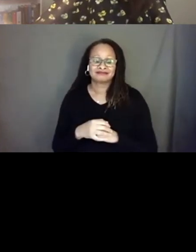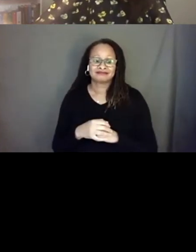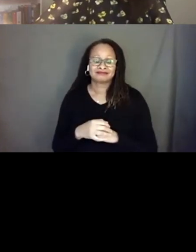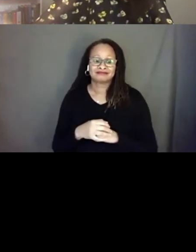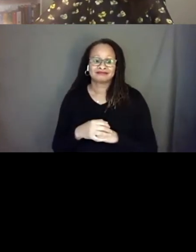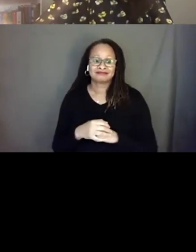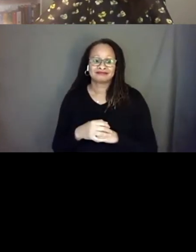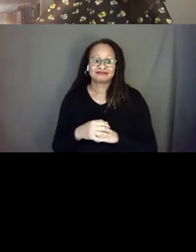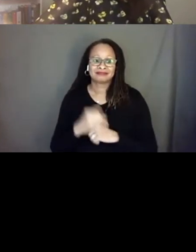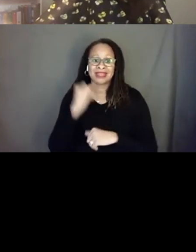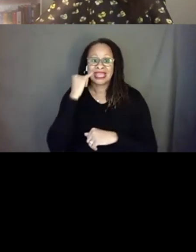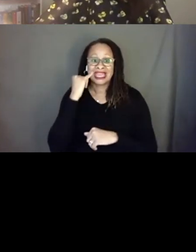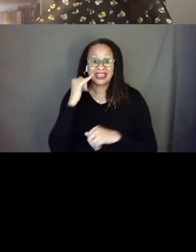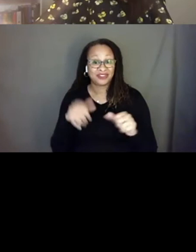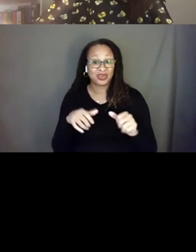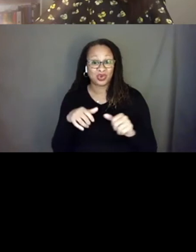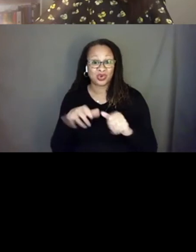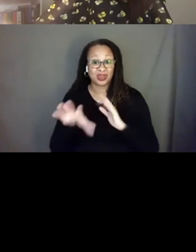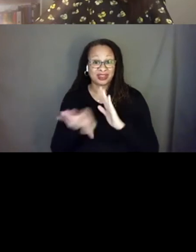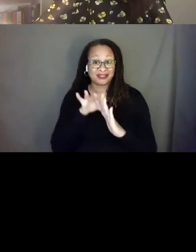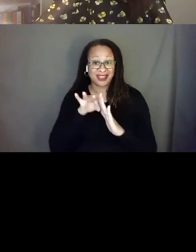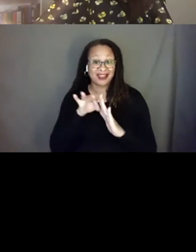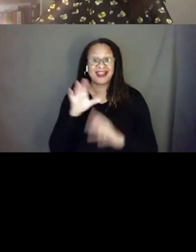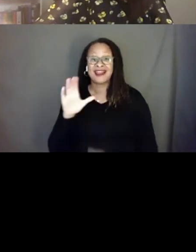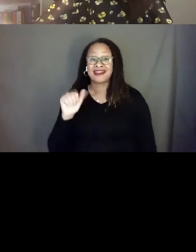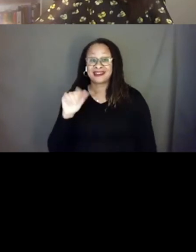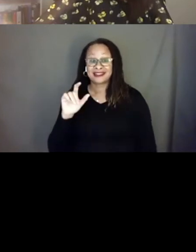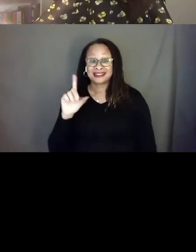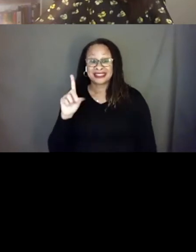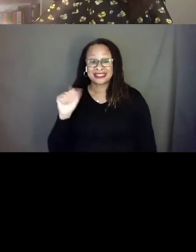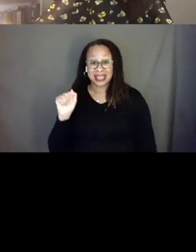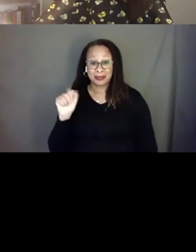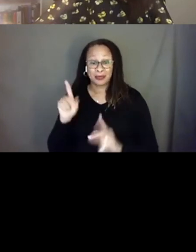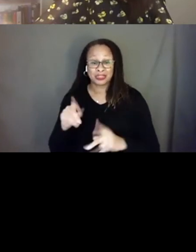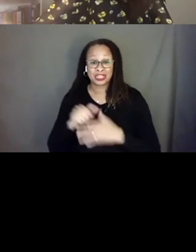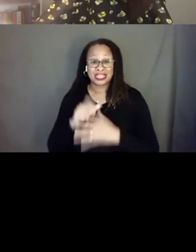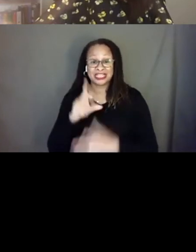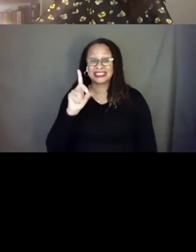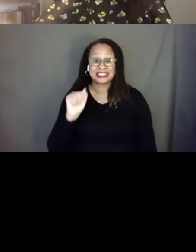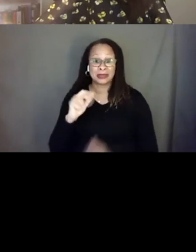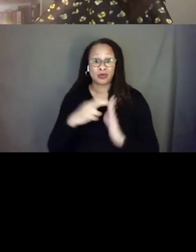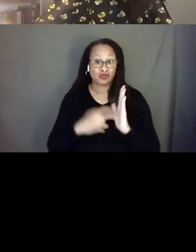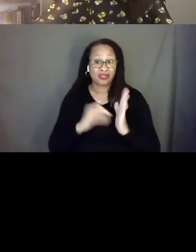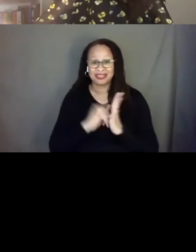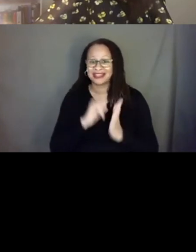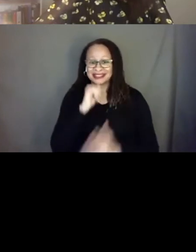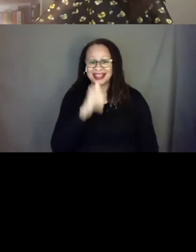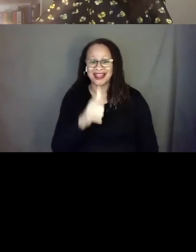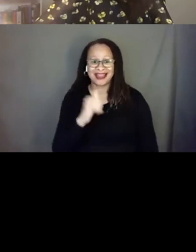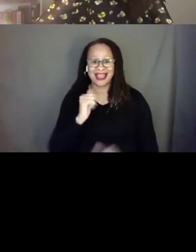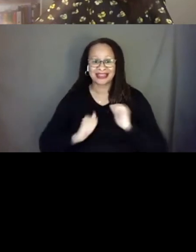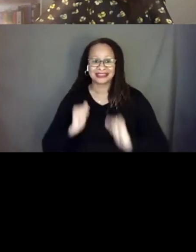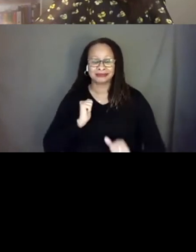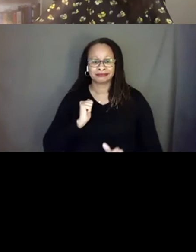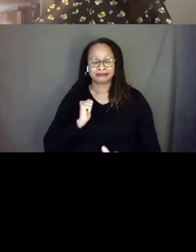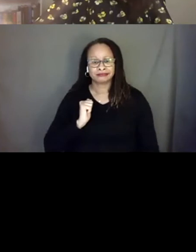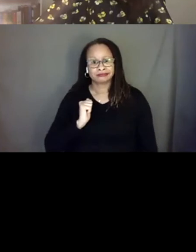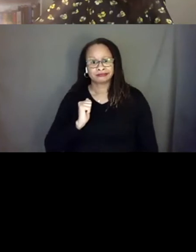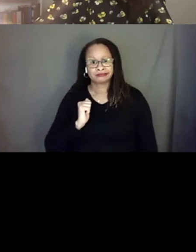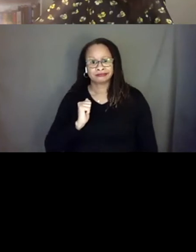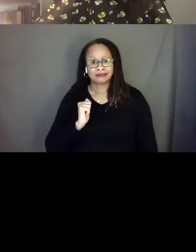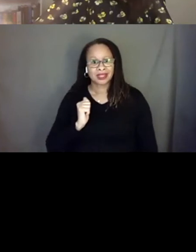if you cast a disabled person, disabled actor in a disabled role, that's not acting. As if the disability itself